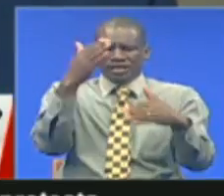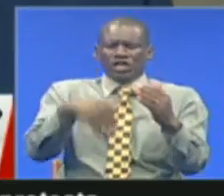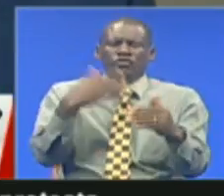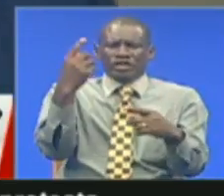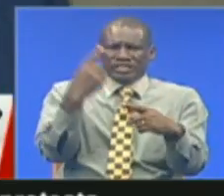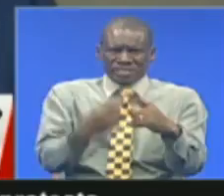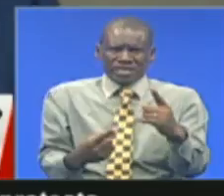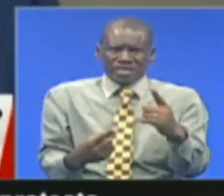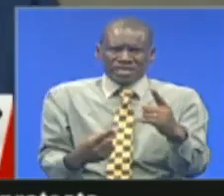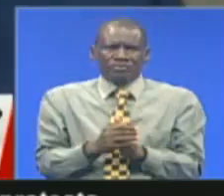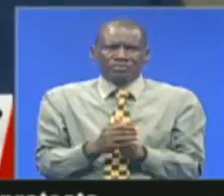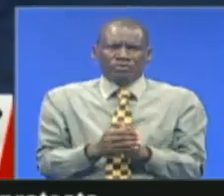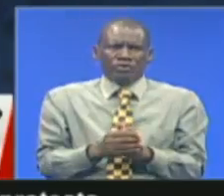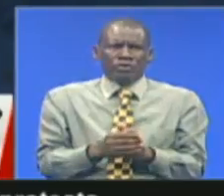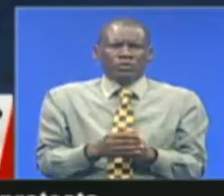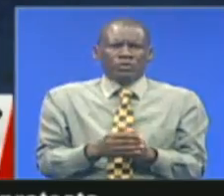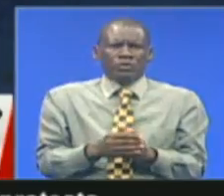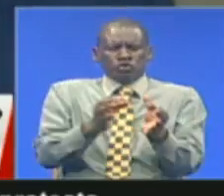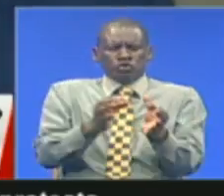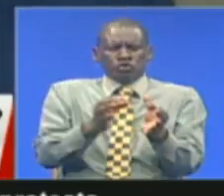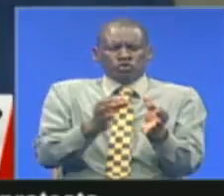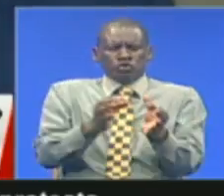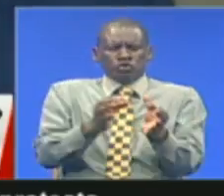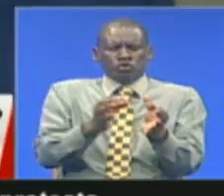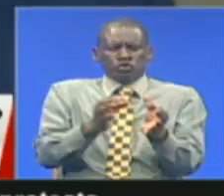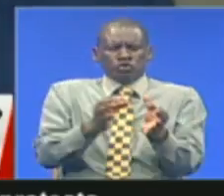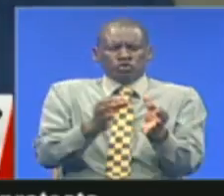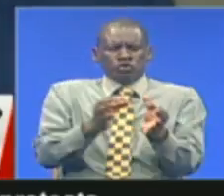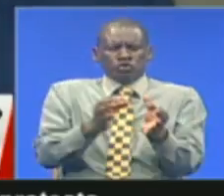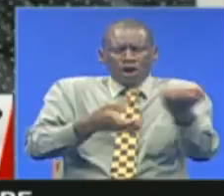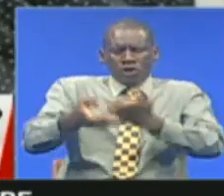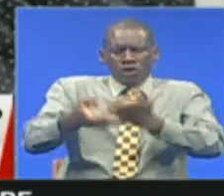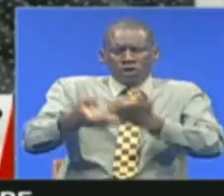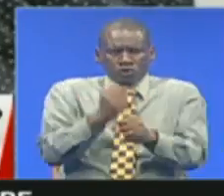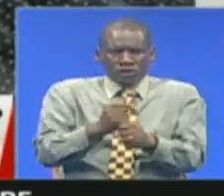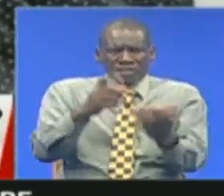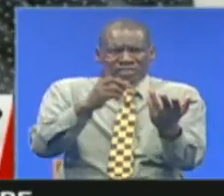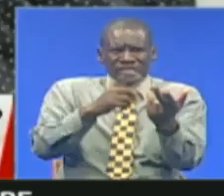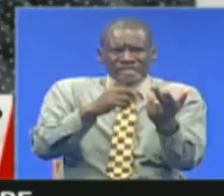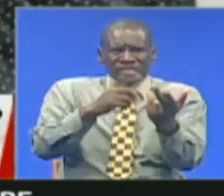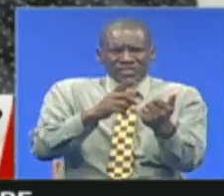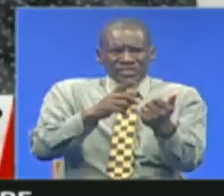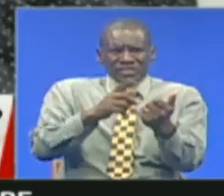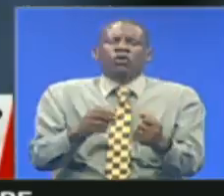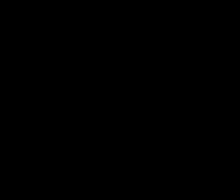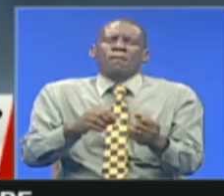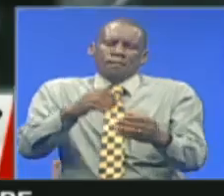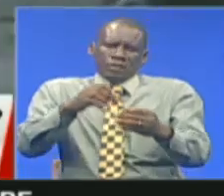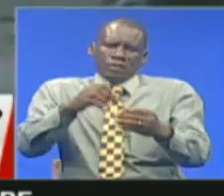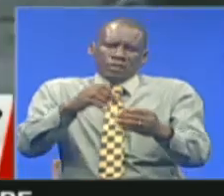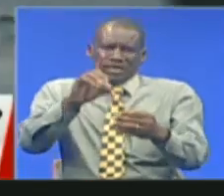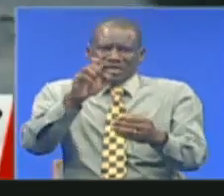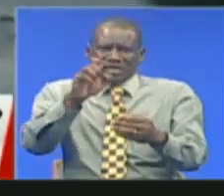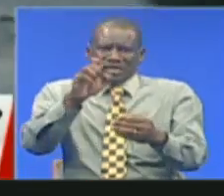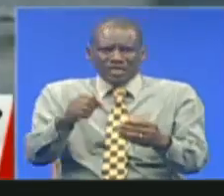year to better measure the size of our economy. Statistical data is the bread and butter of policymakers.